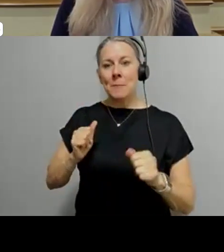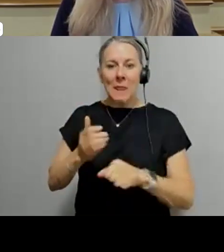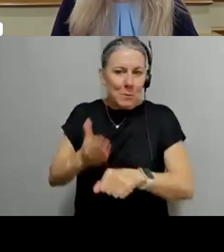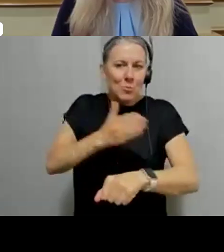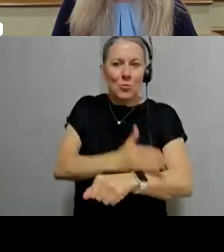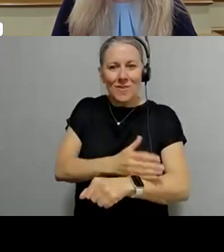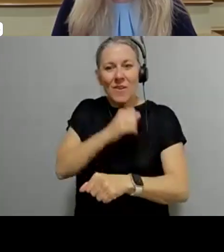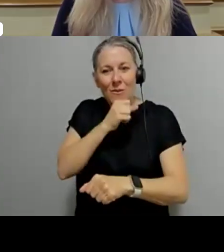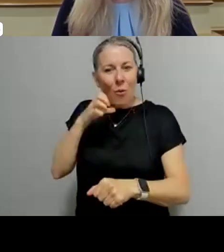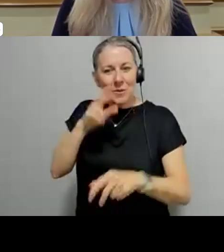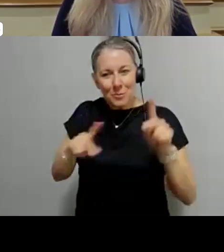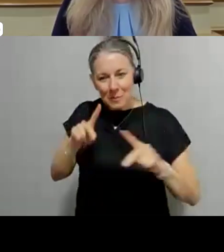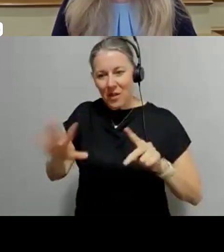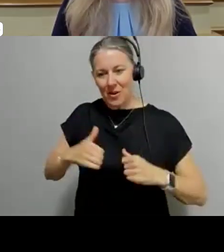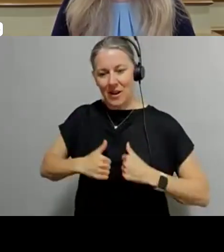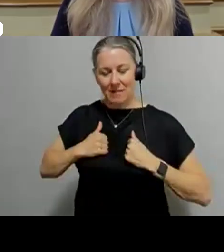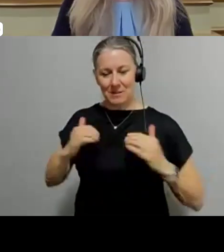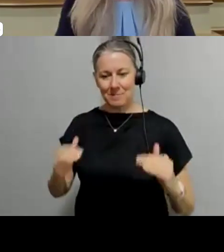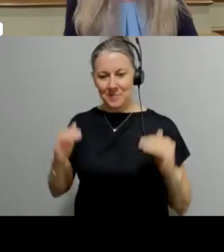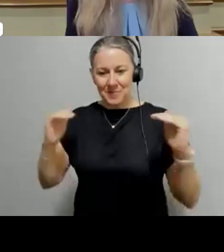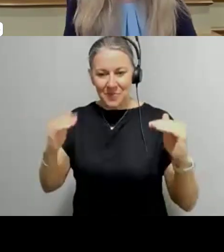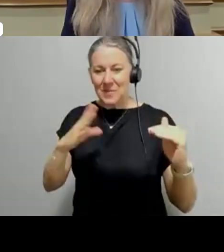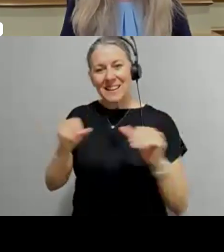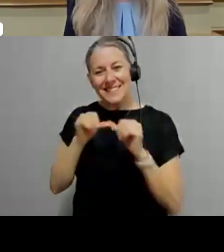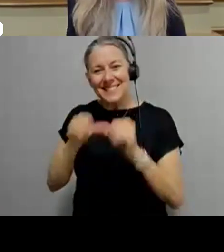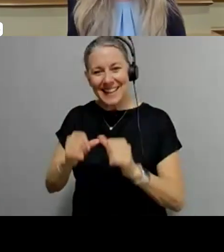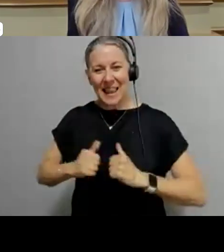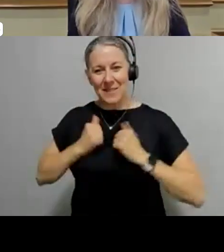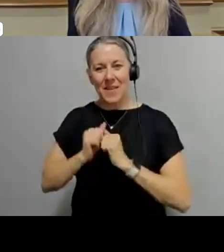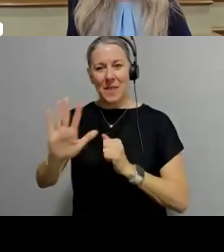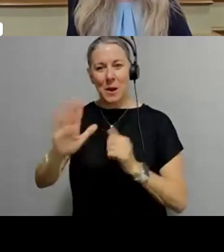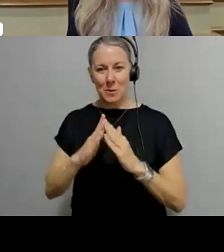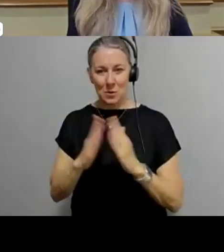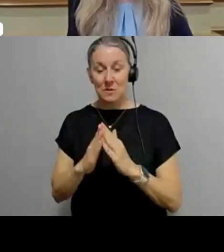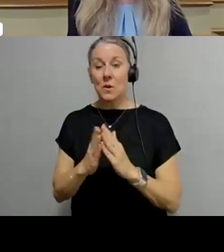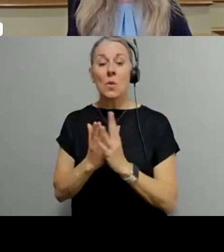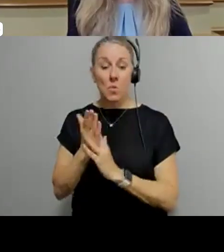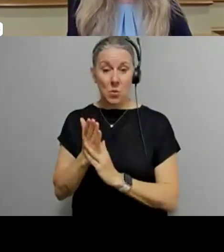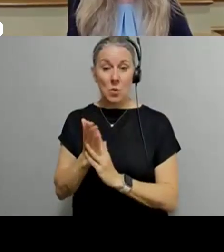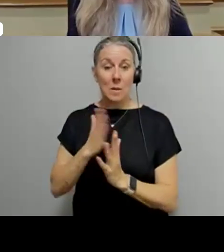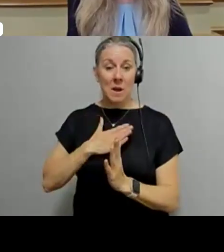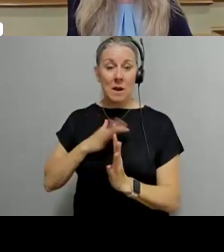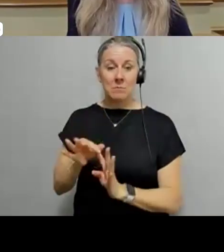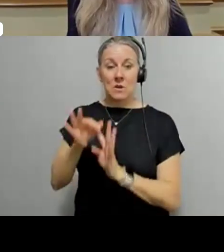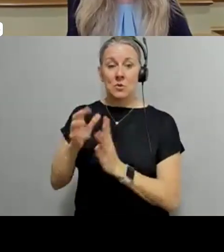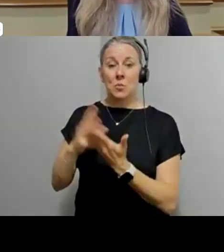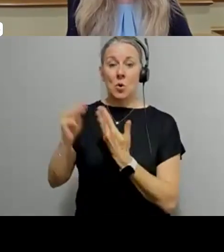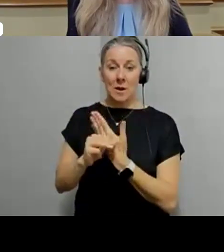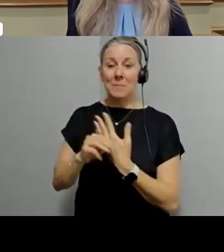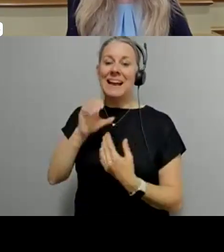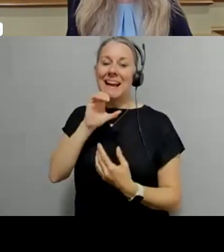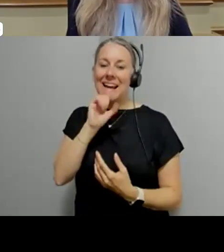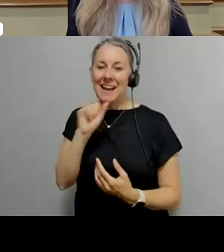more fully in their communities through the Age-Friendly Cities and Communities program. I think in my view, it's a classic example of